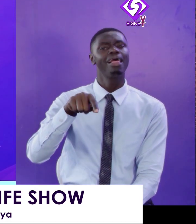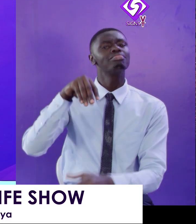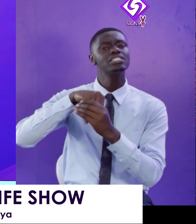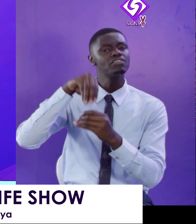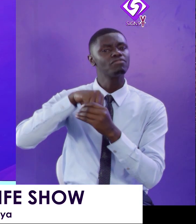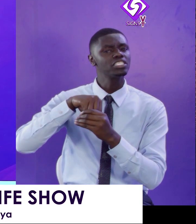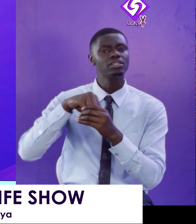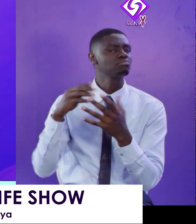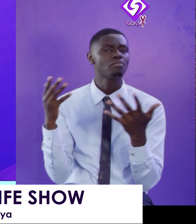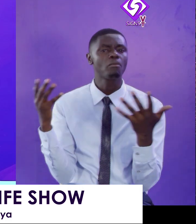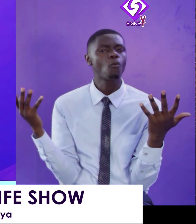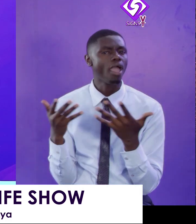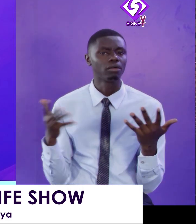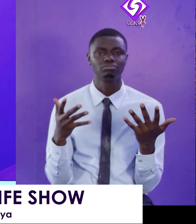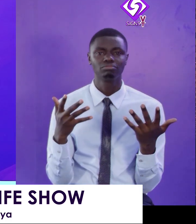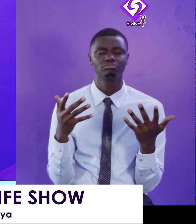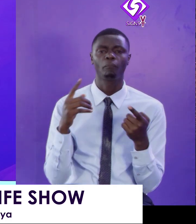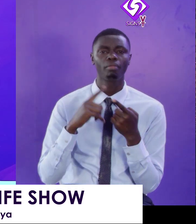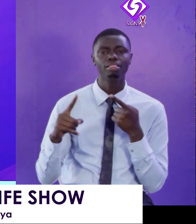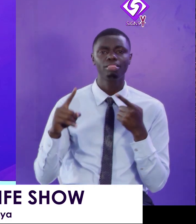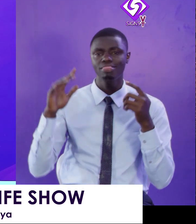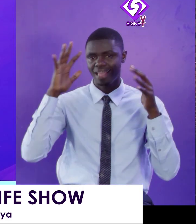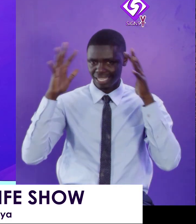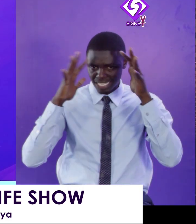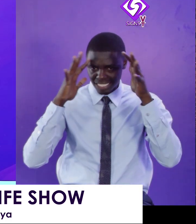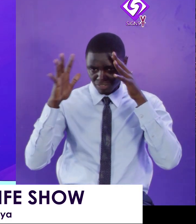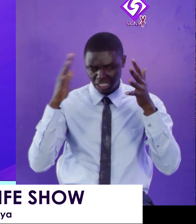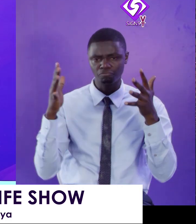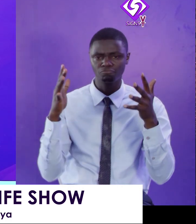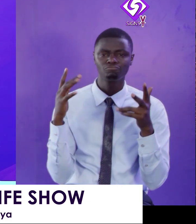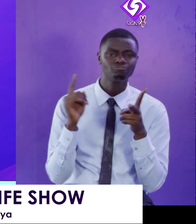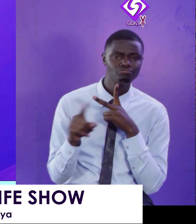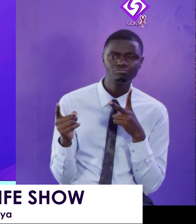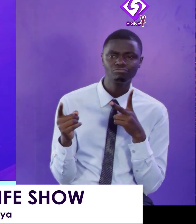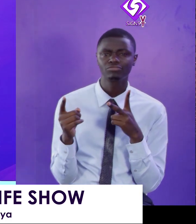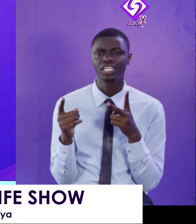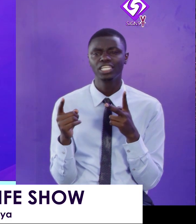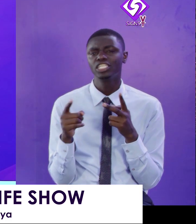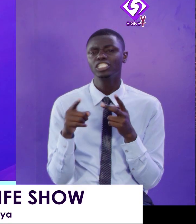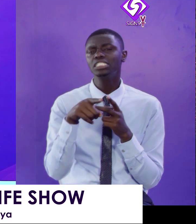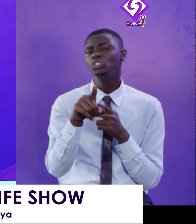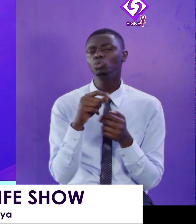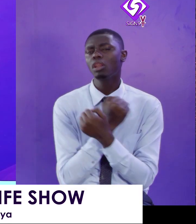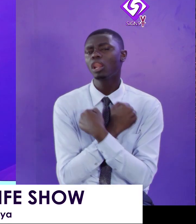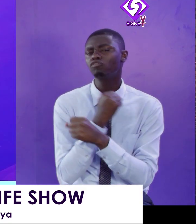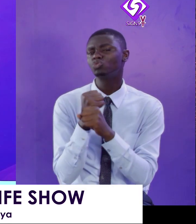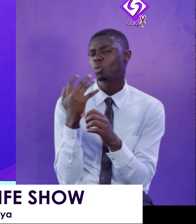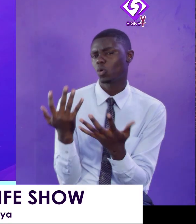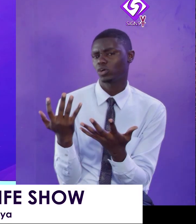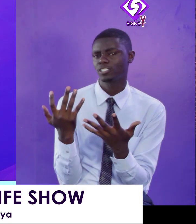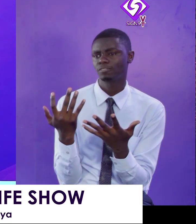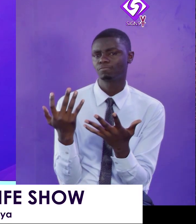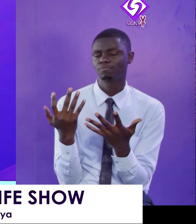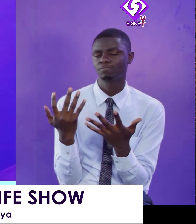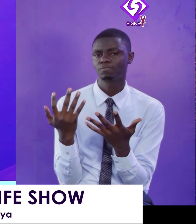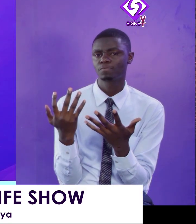be in the creativity, in your genius. What is it that you really like doing that you